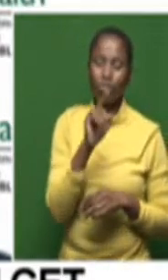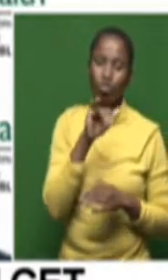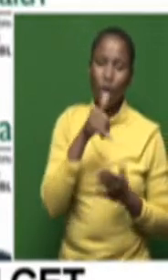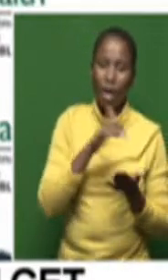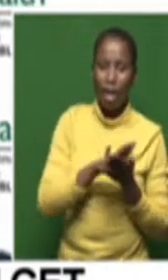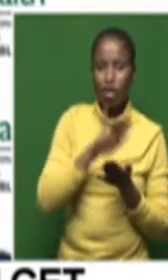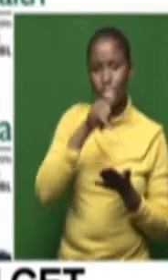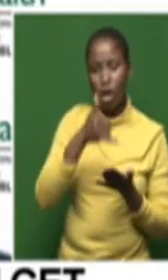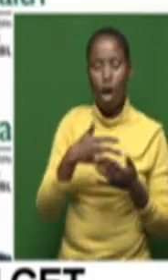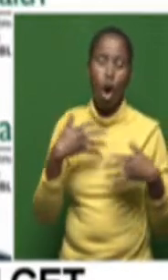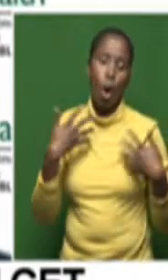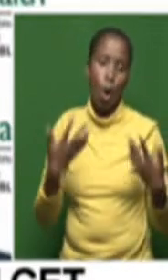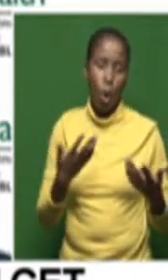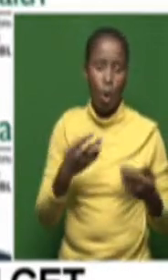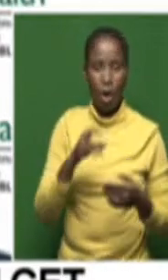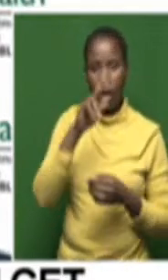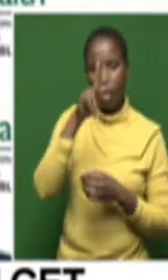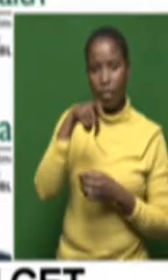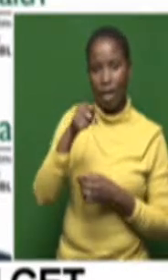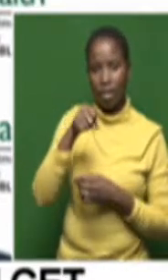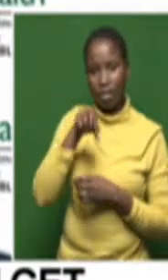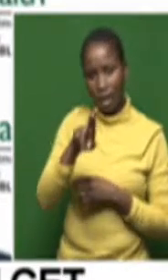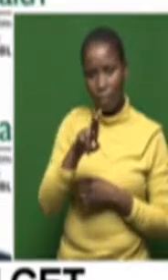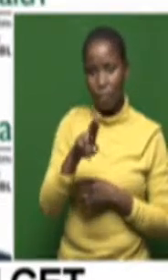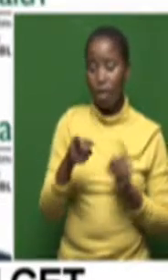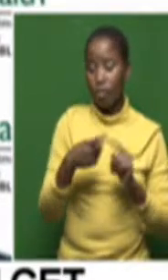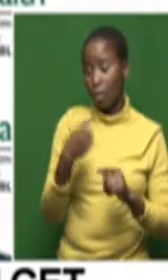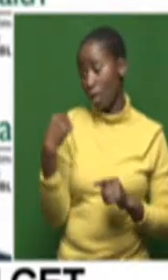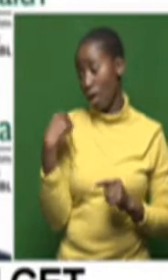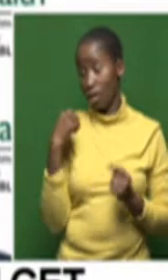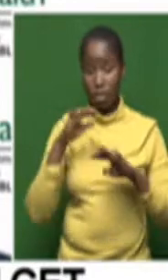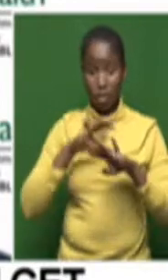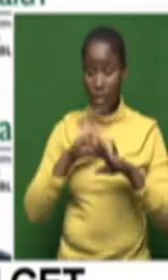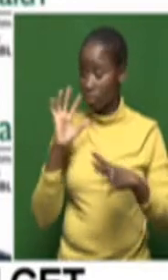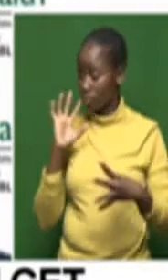or Pfizer, as of last night, we had reached